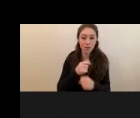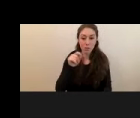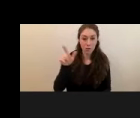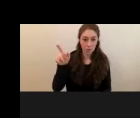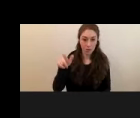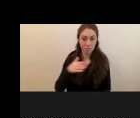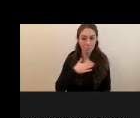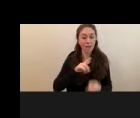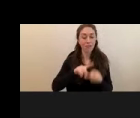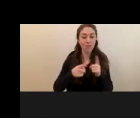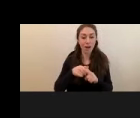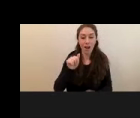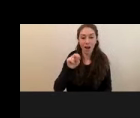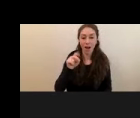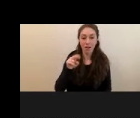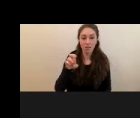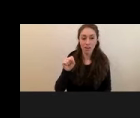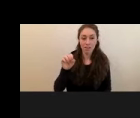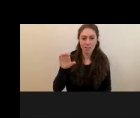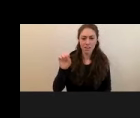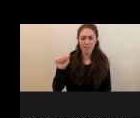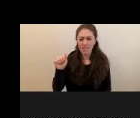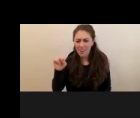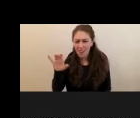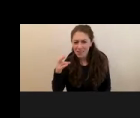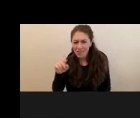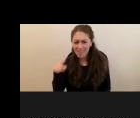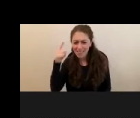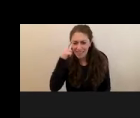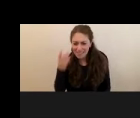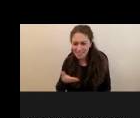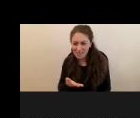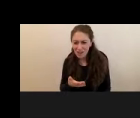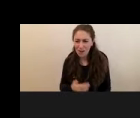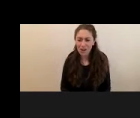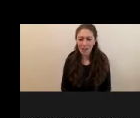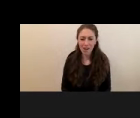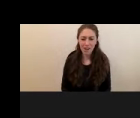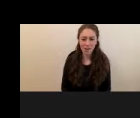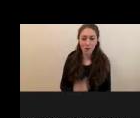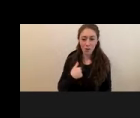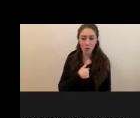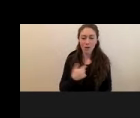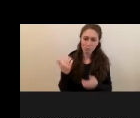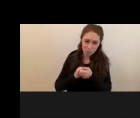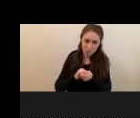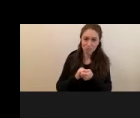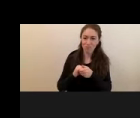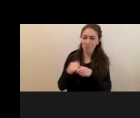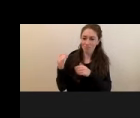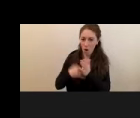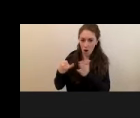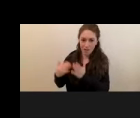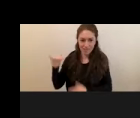friend Andres Sanchez, who is, I think, on the call somewhere here now. And we joined forces as artists to